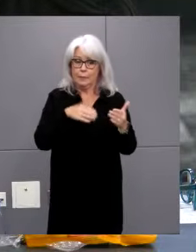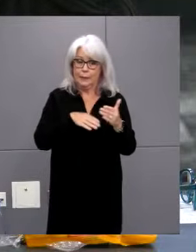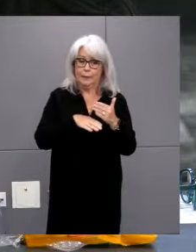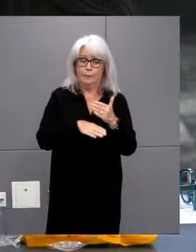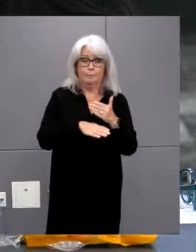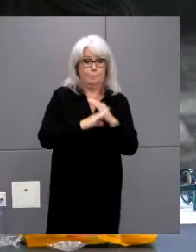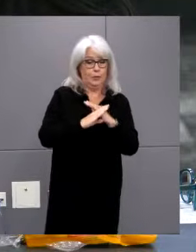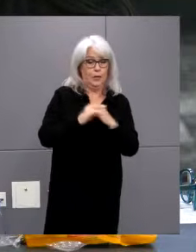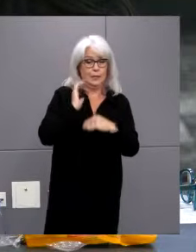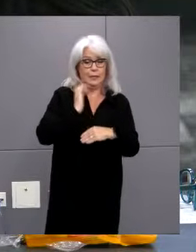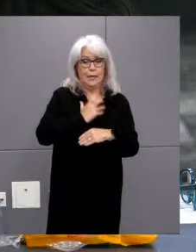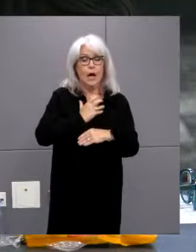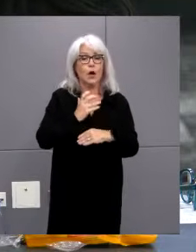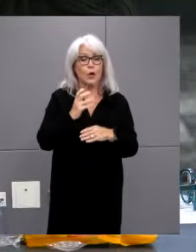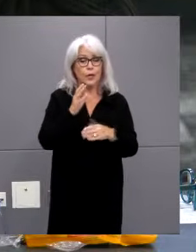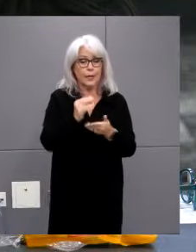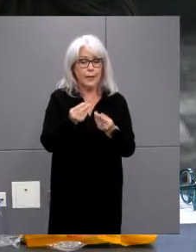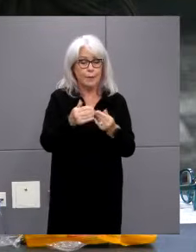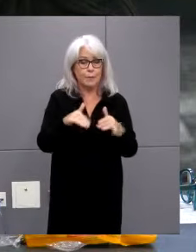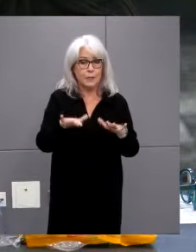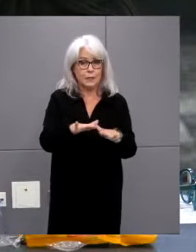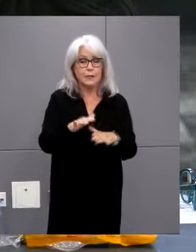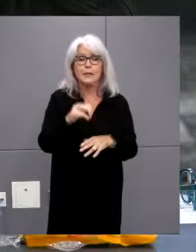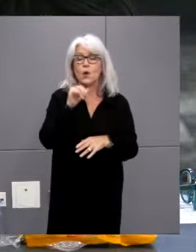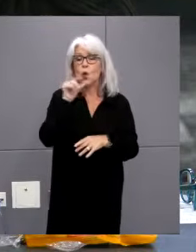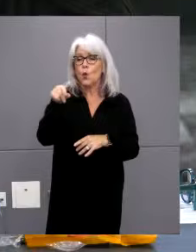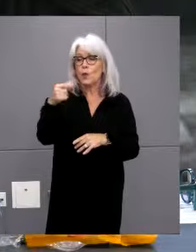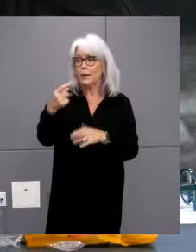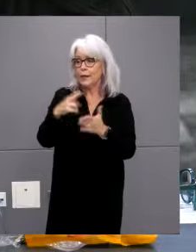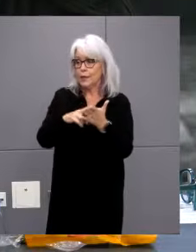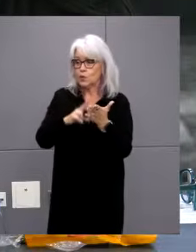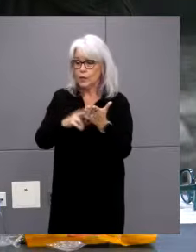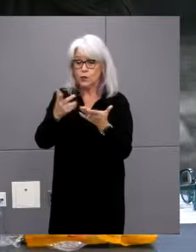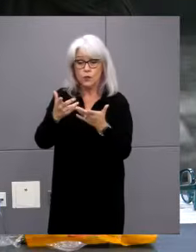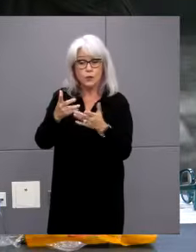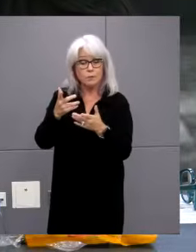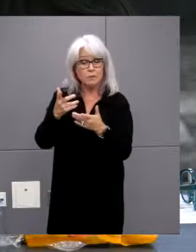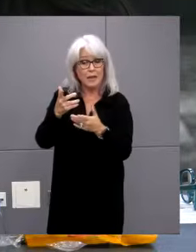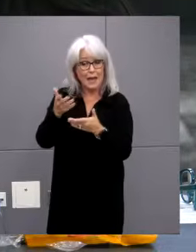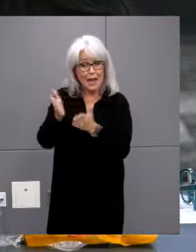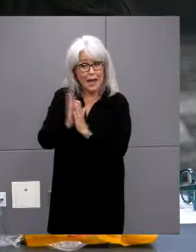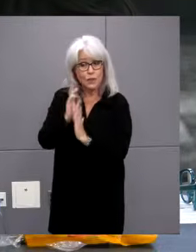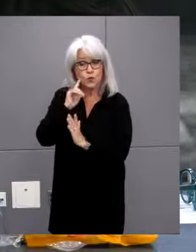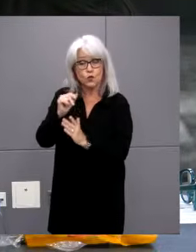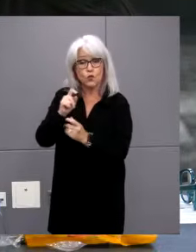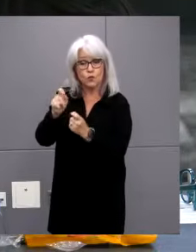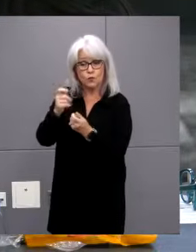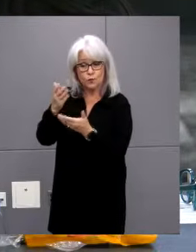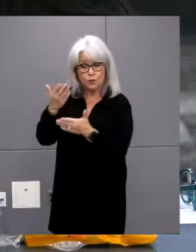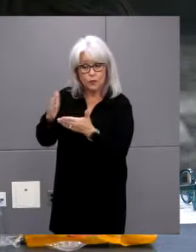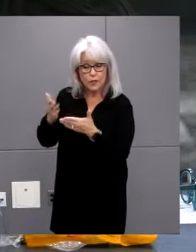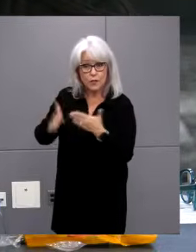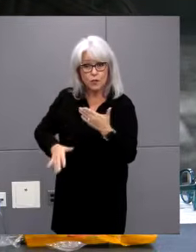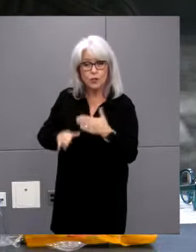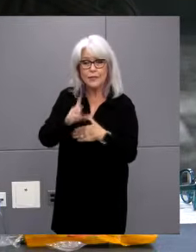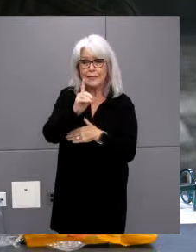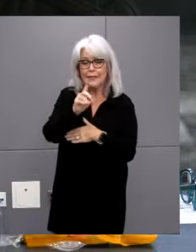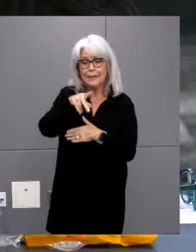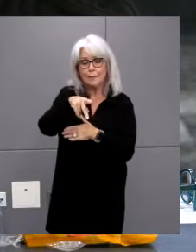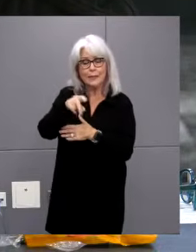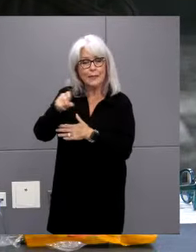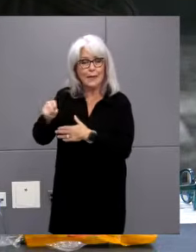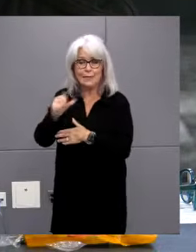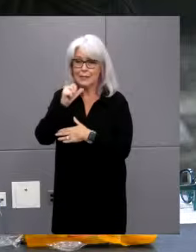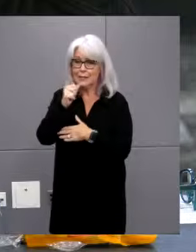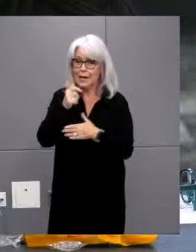campus. Aside from legitimate contractors required to complete specific documented work, DPS does not recommend